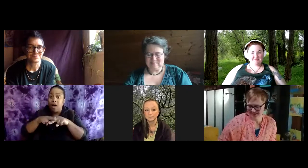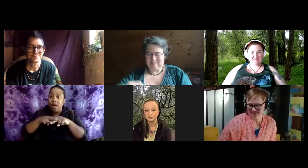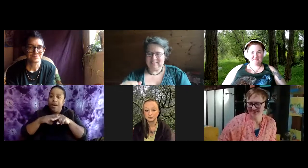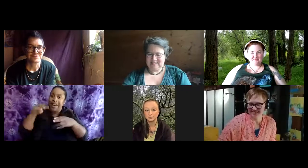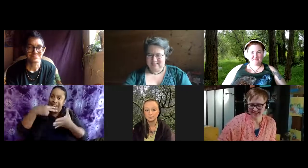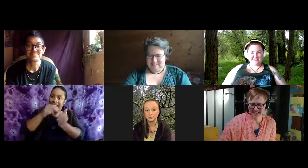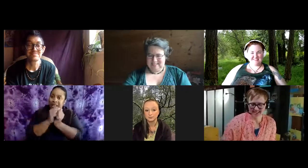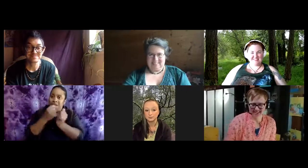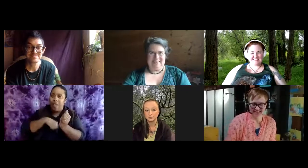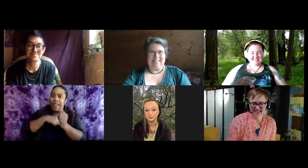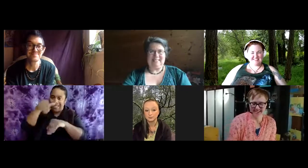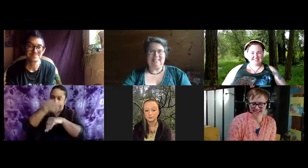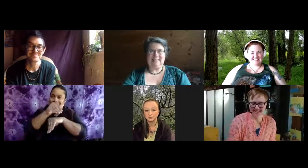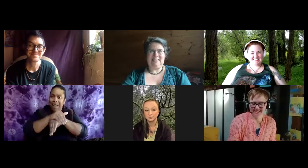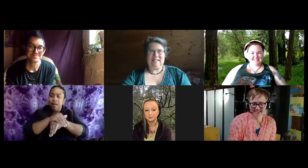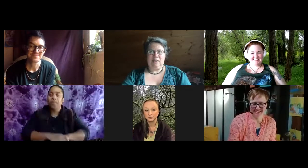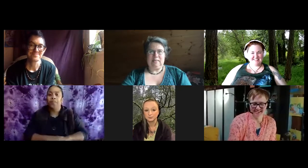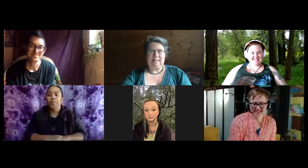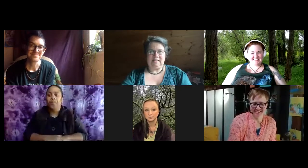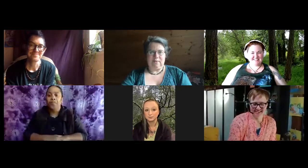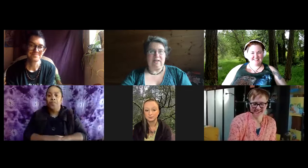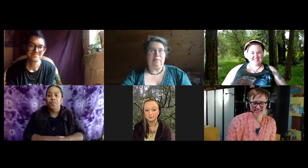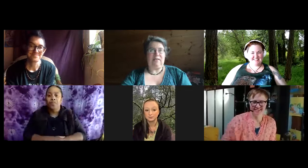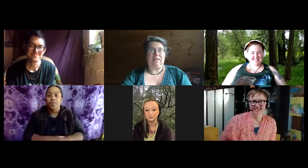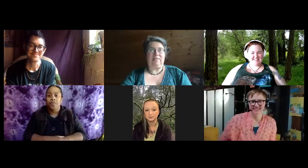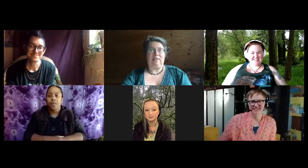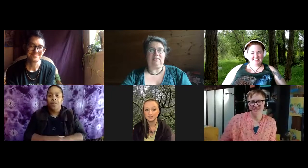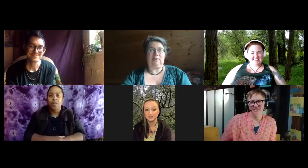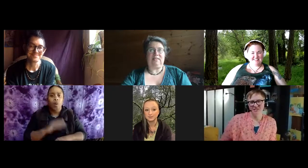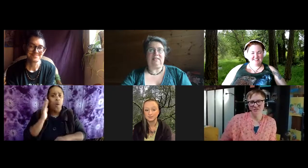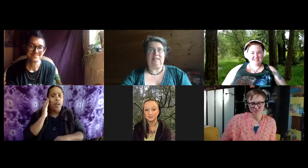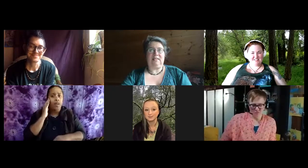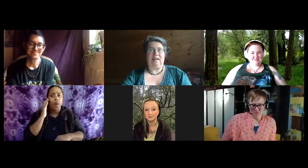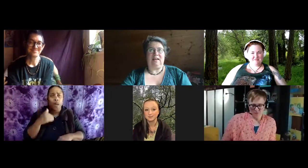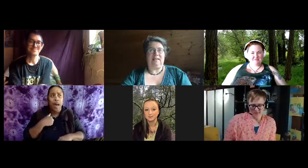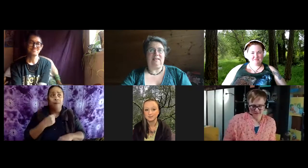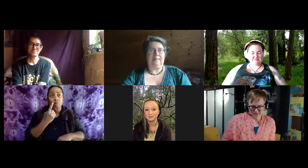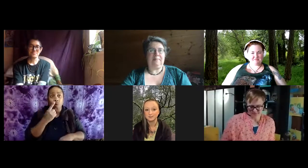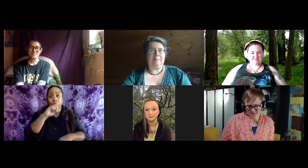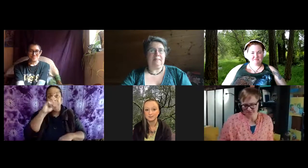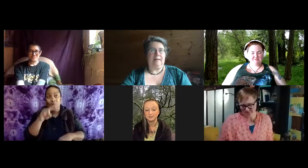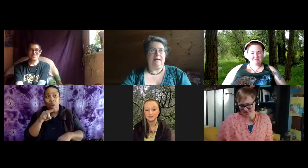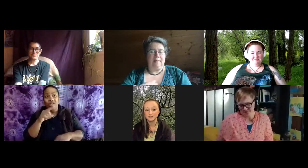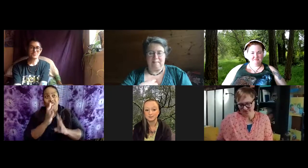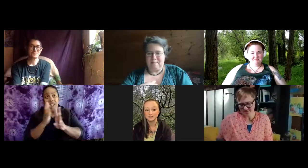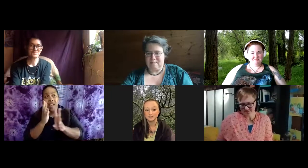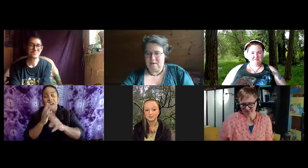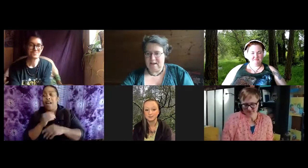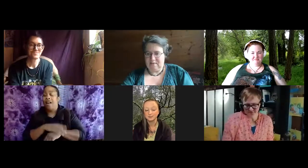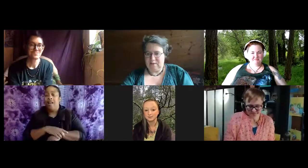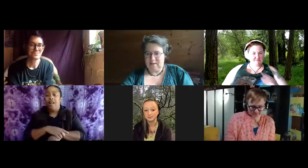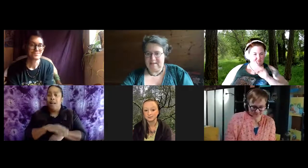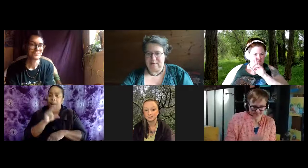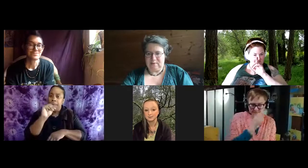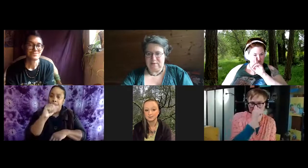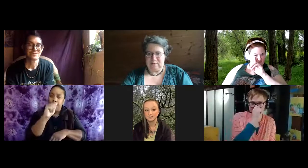tonight. All right. Well, let's see. So I know we've got a first question in line. Mary,